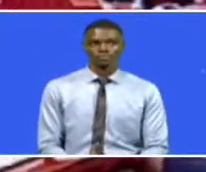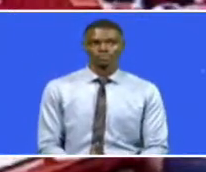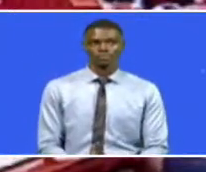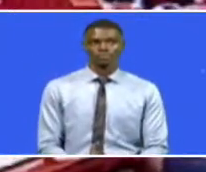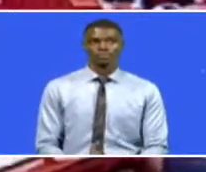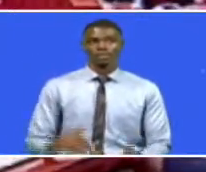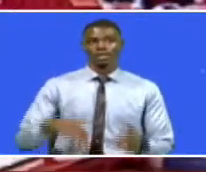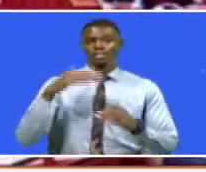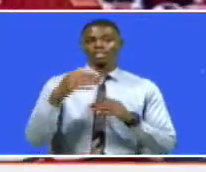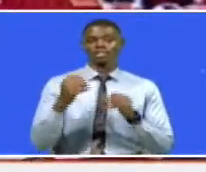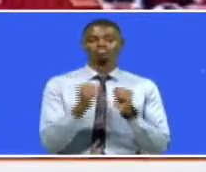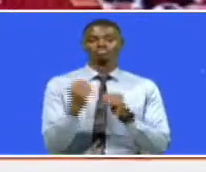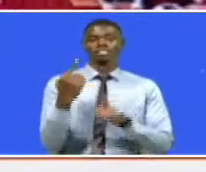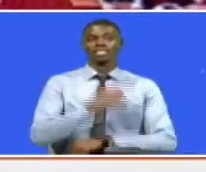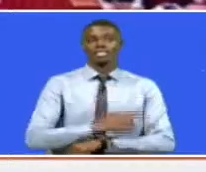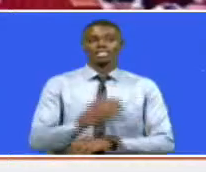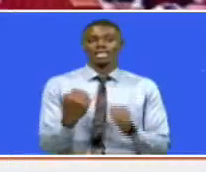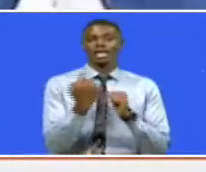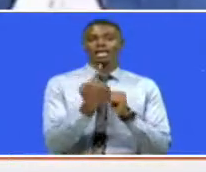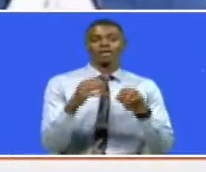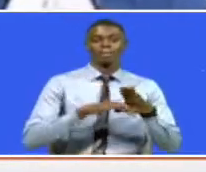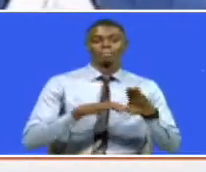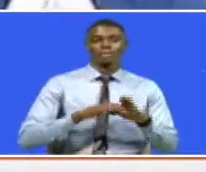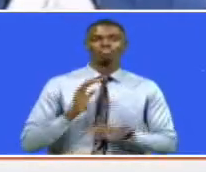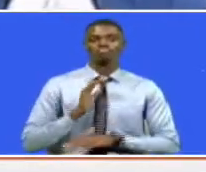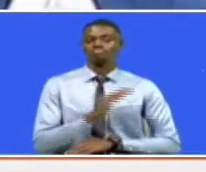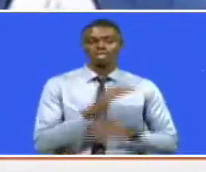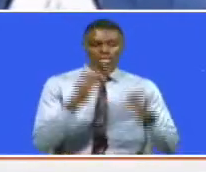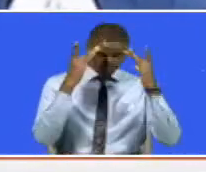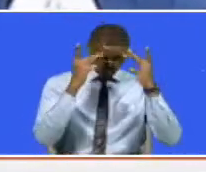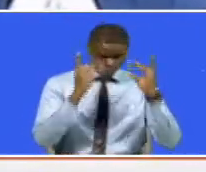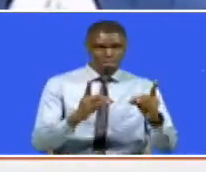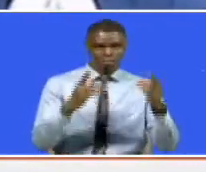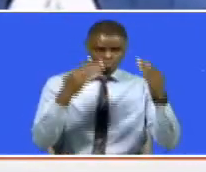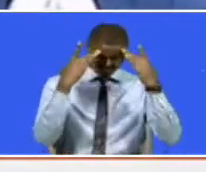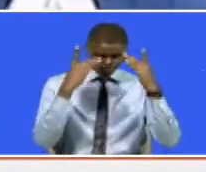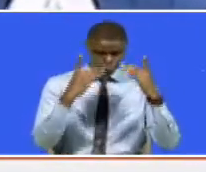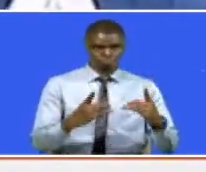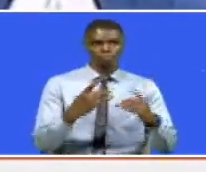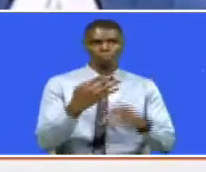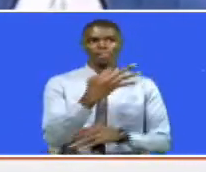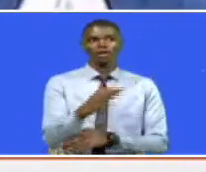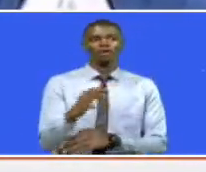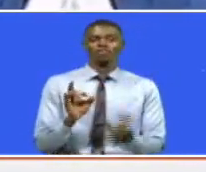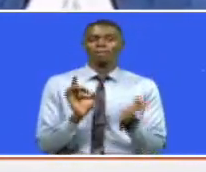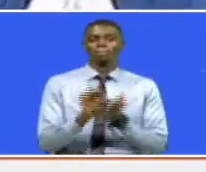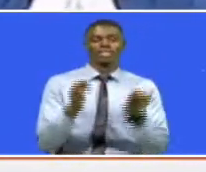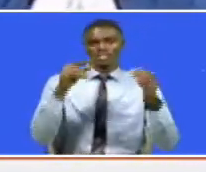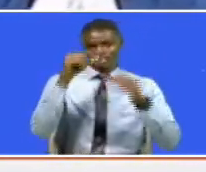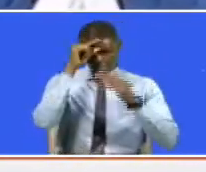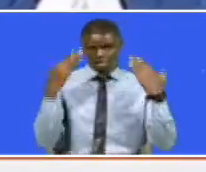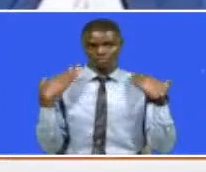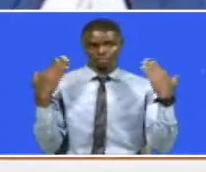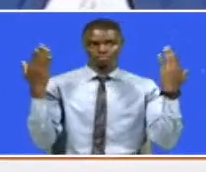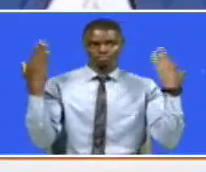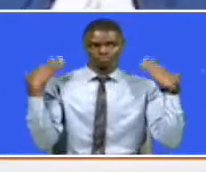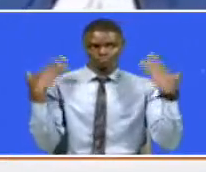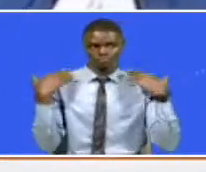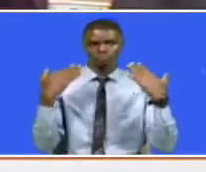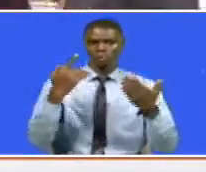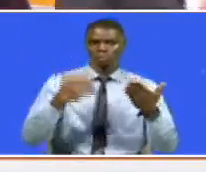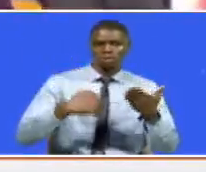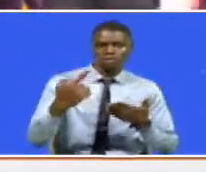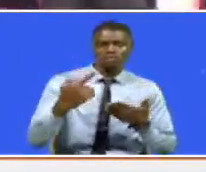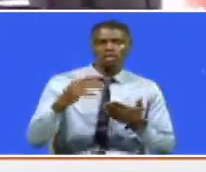In the next 10 days, an 11-member committee will decide on the fate of impeached Governor Kawira Mwangaza by either ratifying